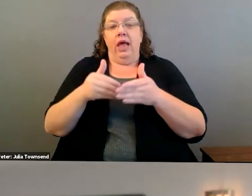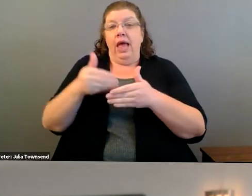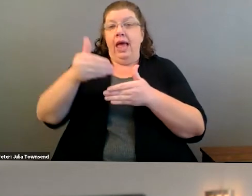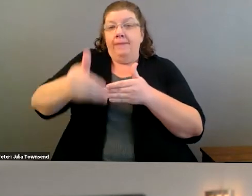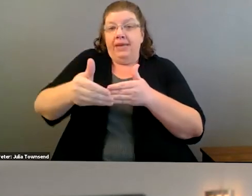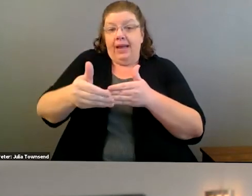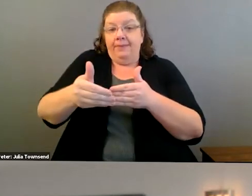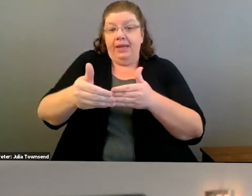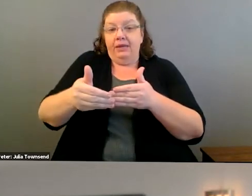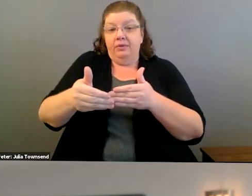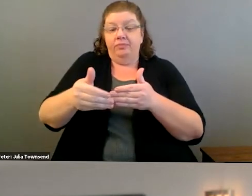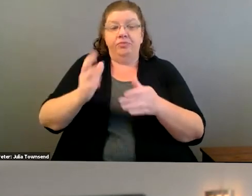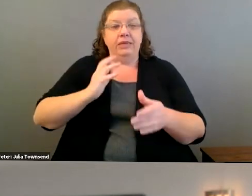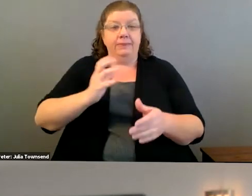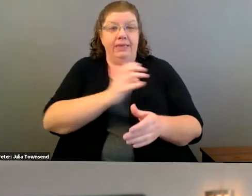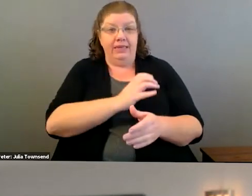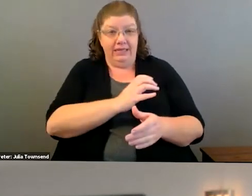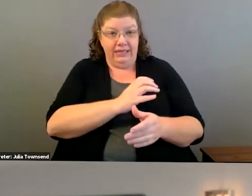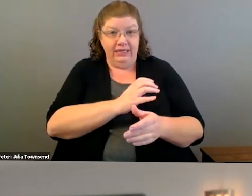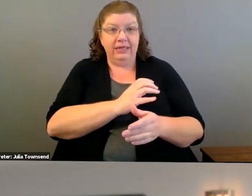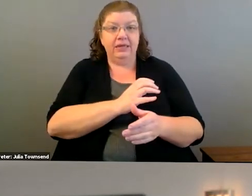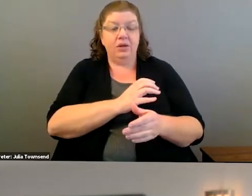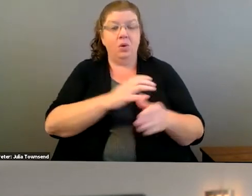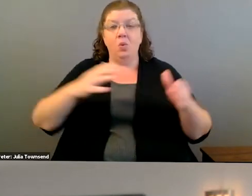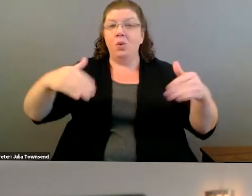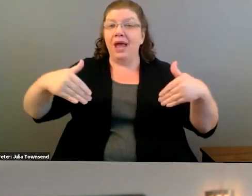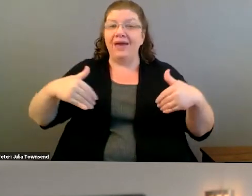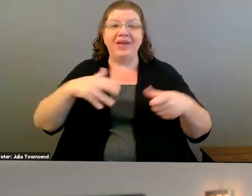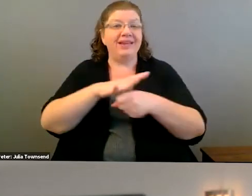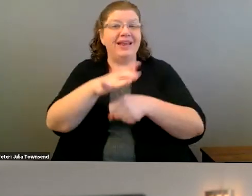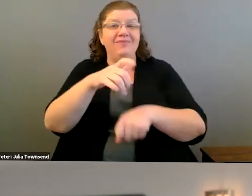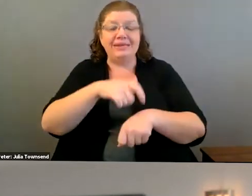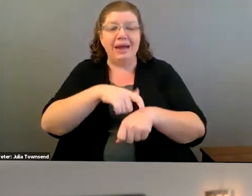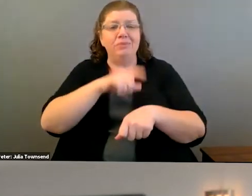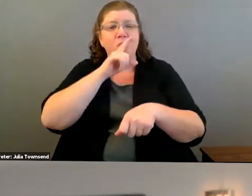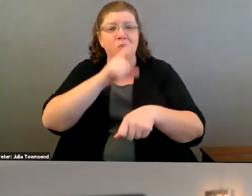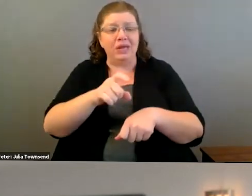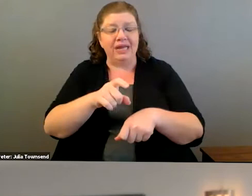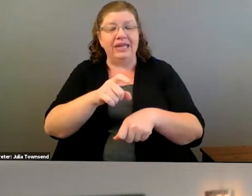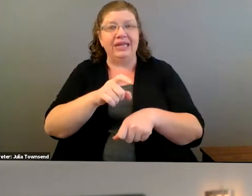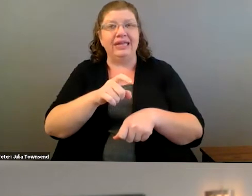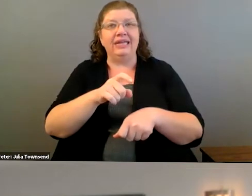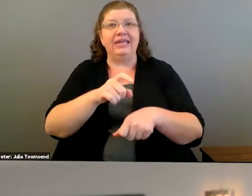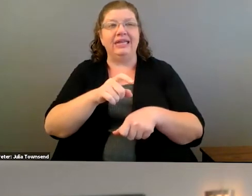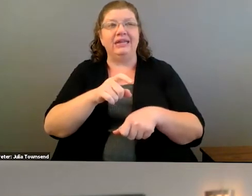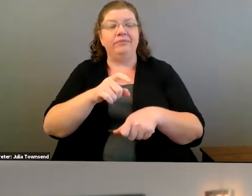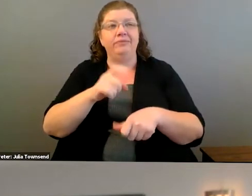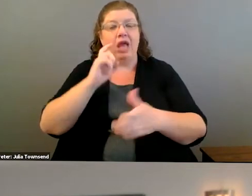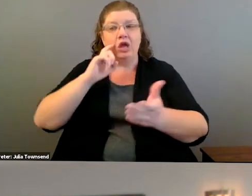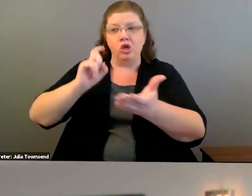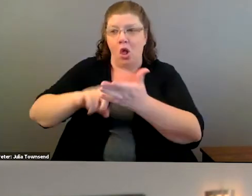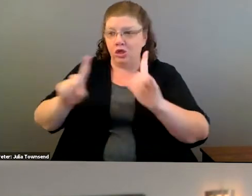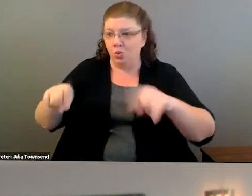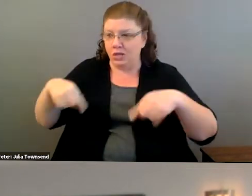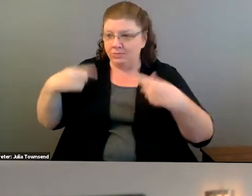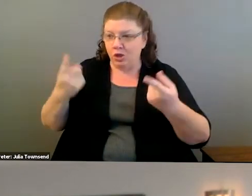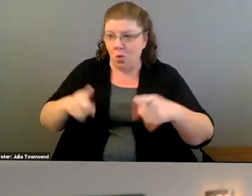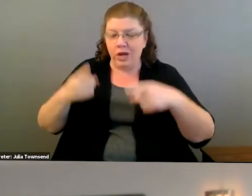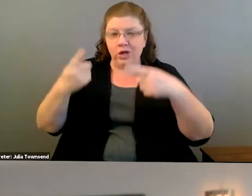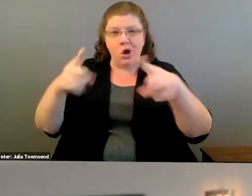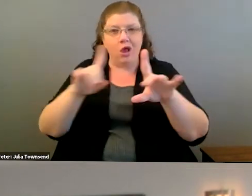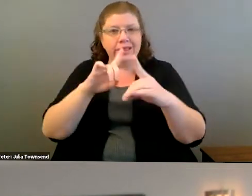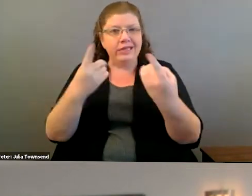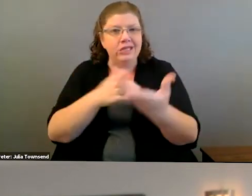upcoming committee. We haven't had enough time to really acknowledge what has been going on in our school